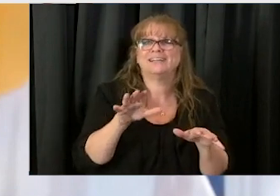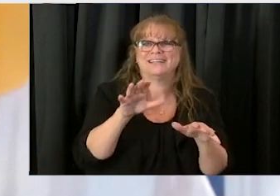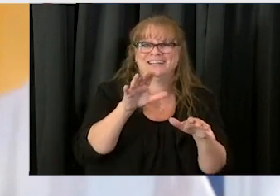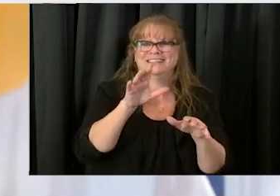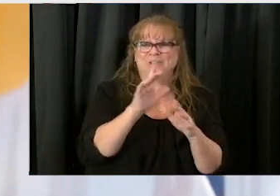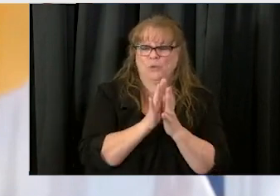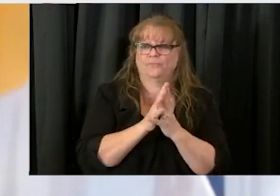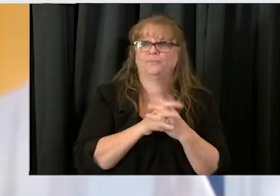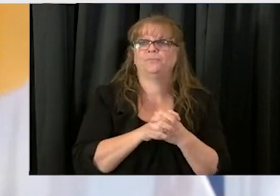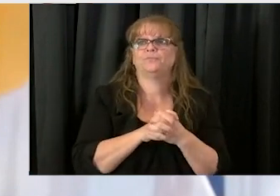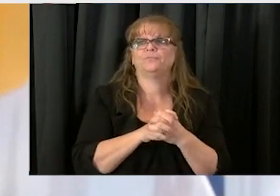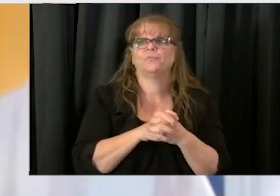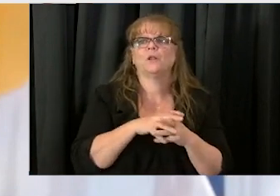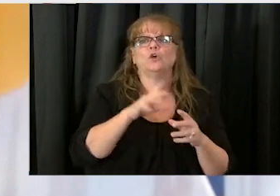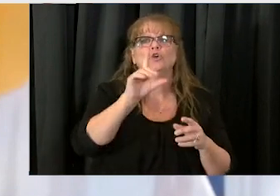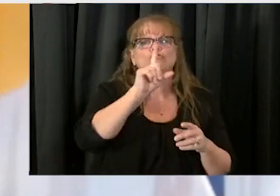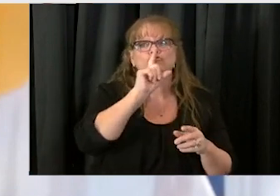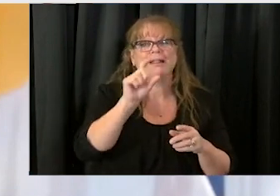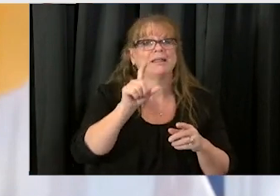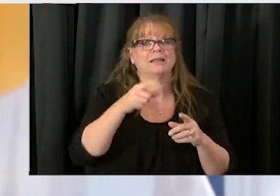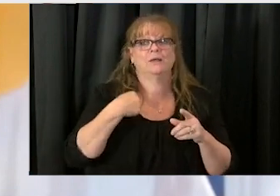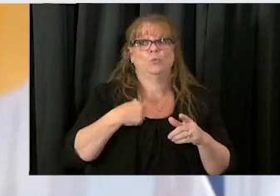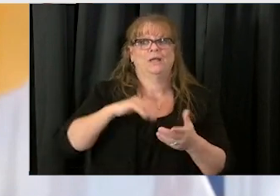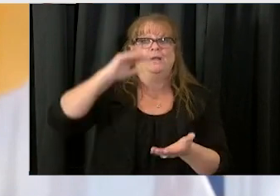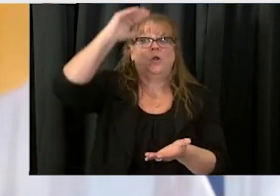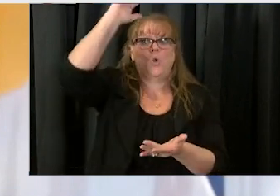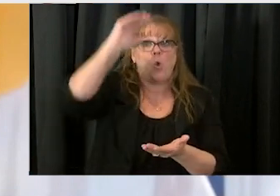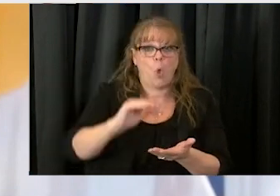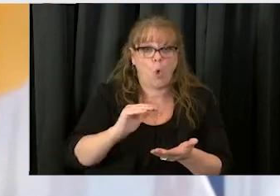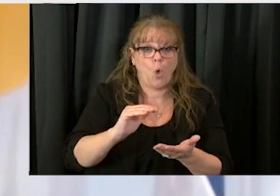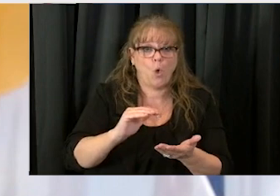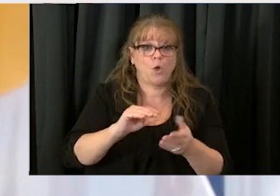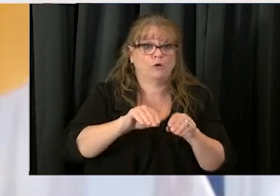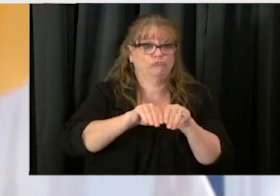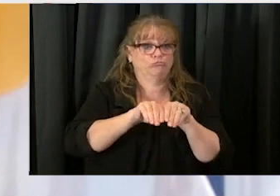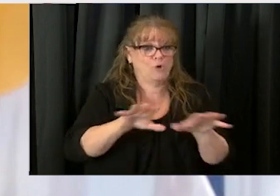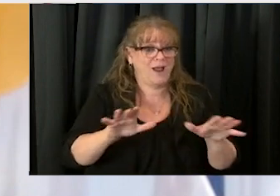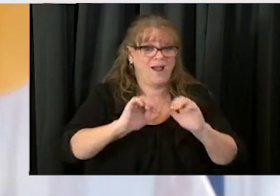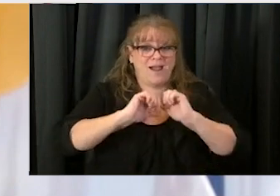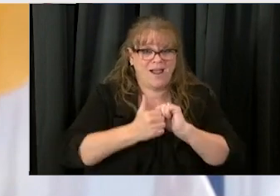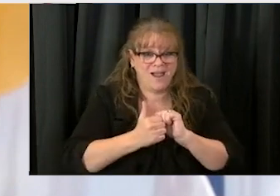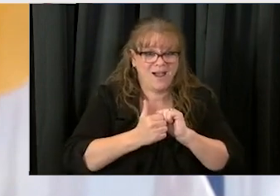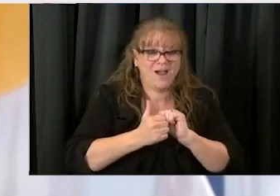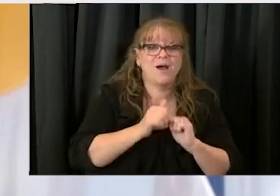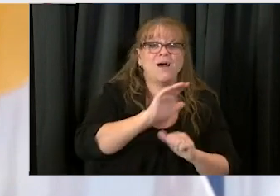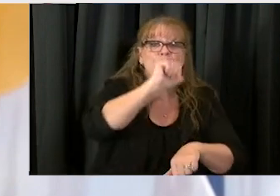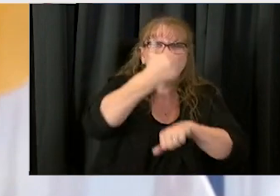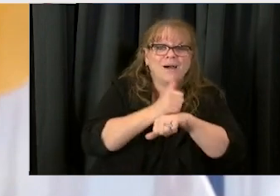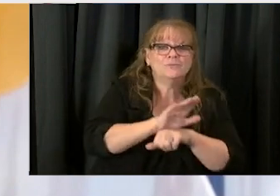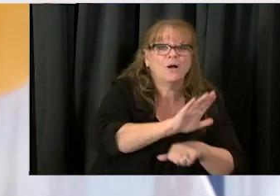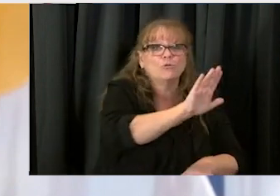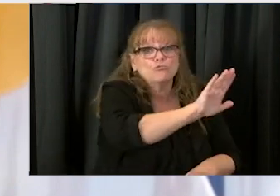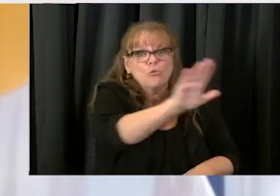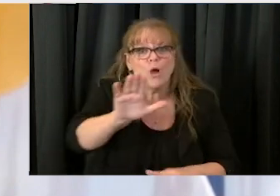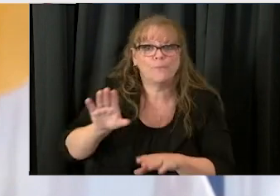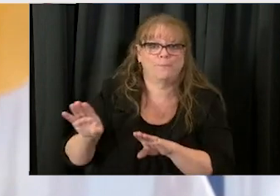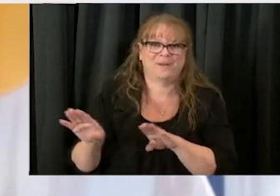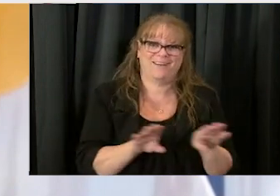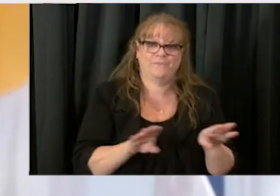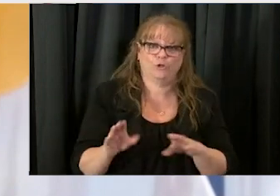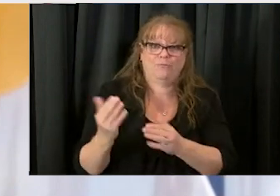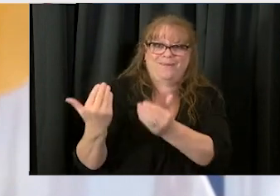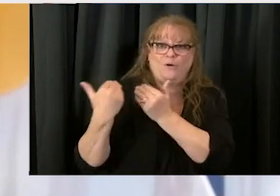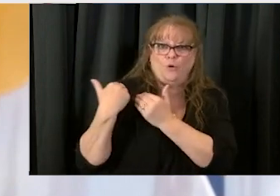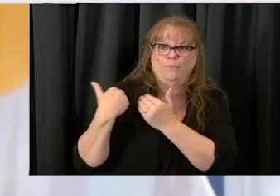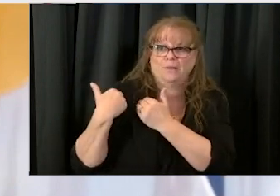really that is the place to focus. With regard to restaurants opening, it's what you do in a restaurant, not the fact that it's a